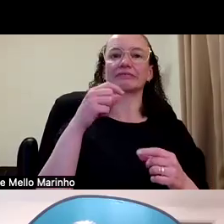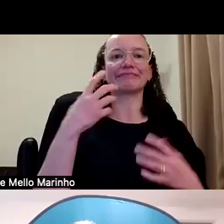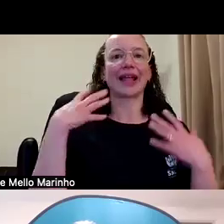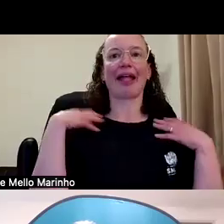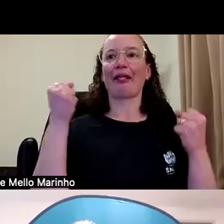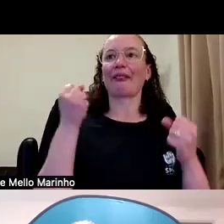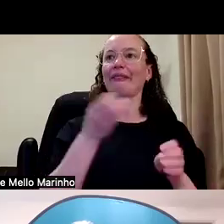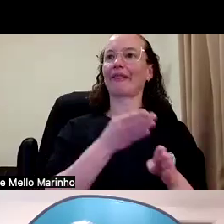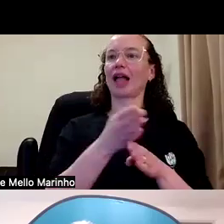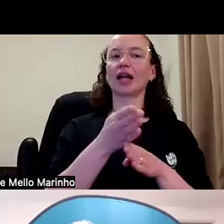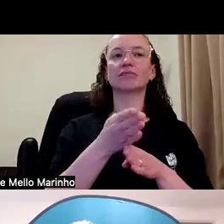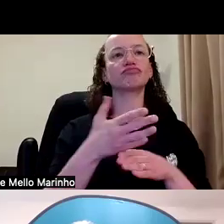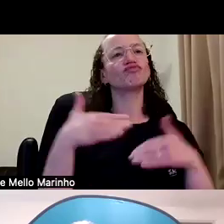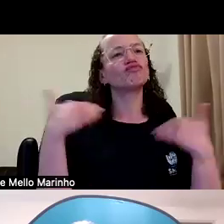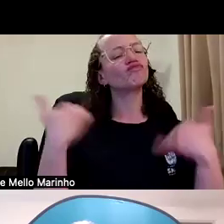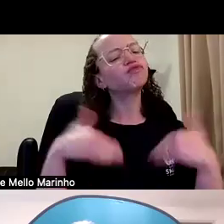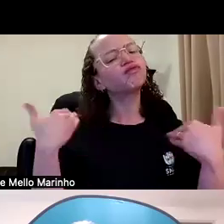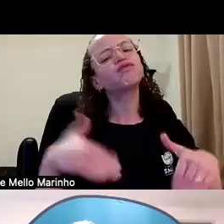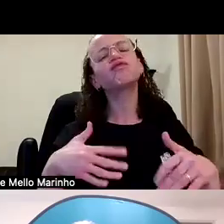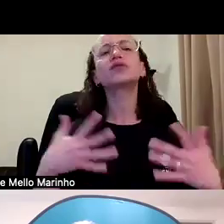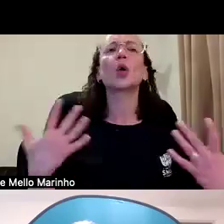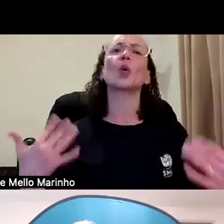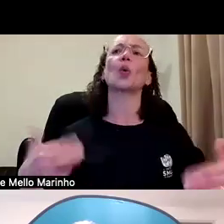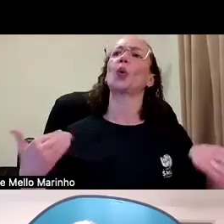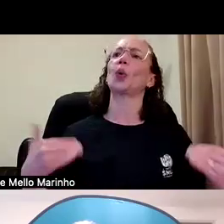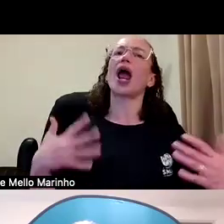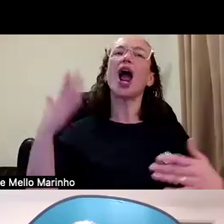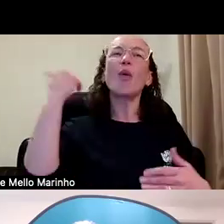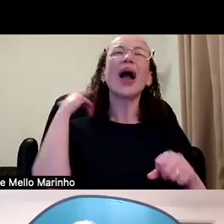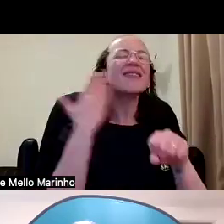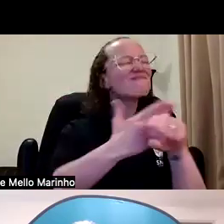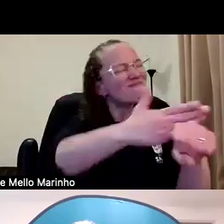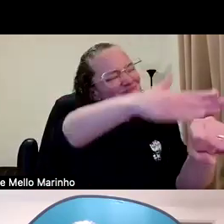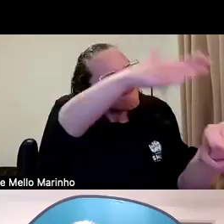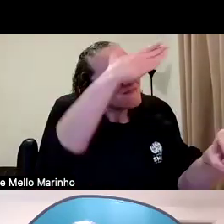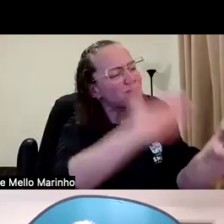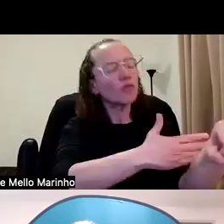Communication is valued, especially in the healthcare field.